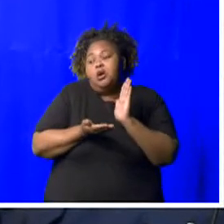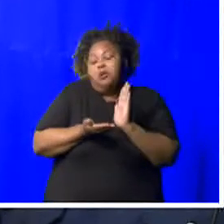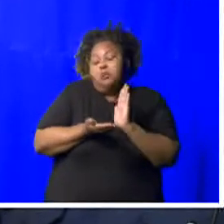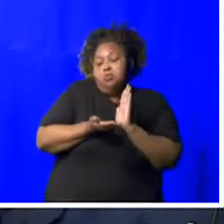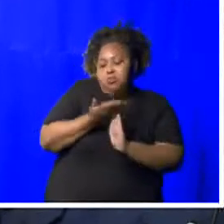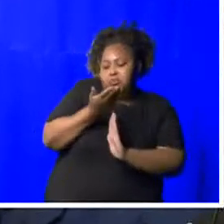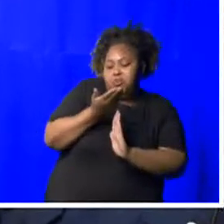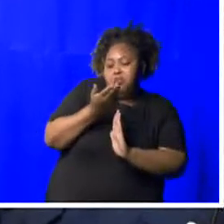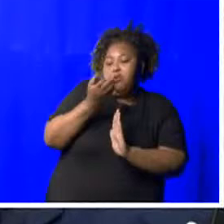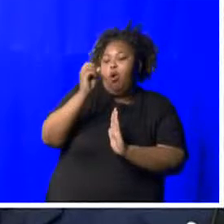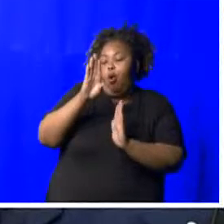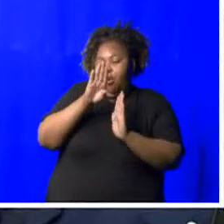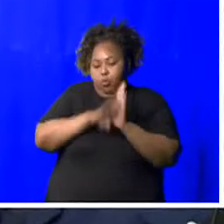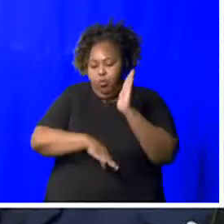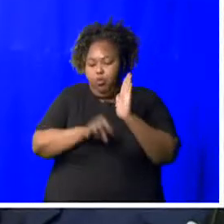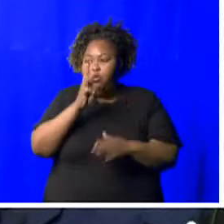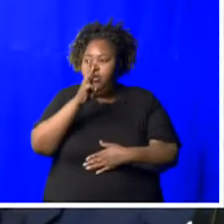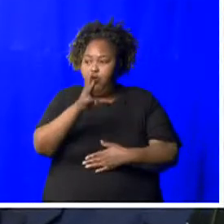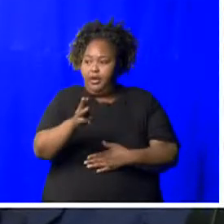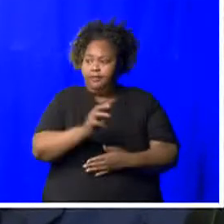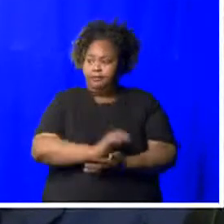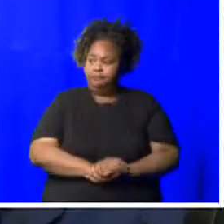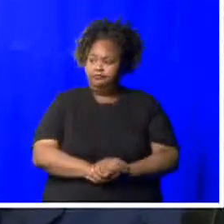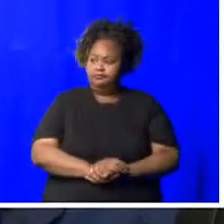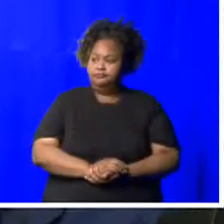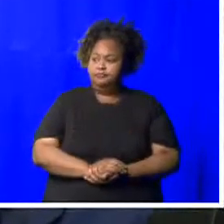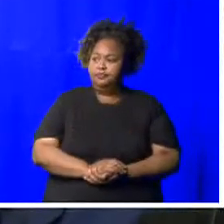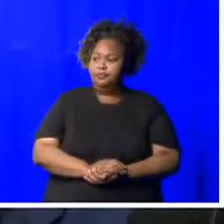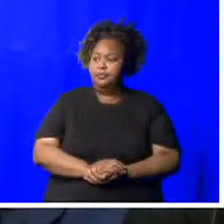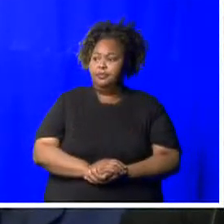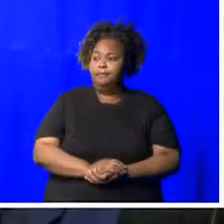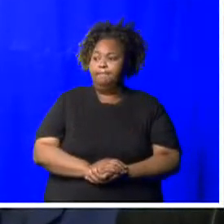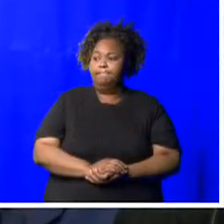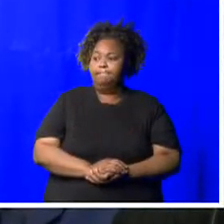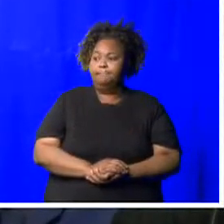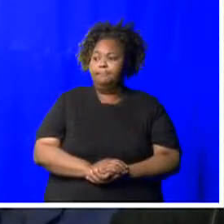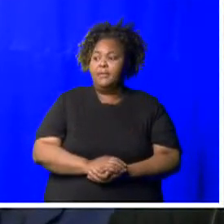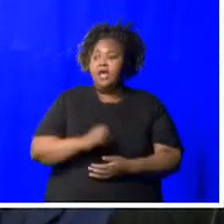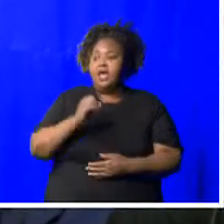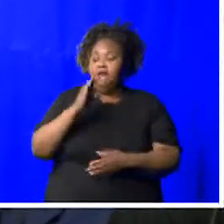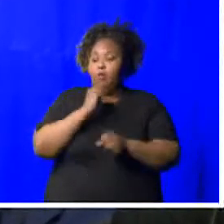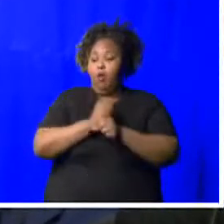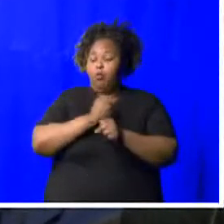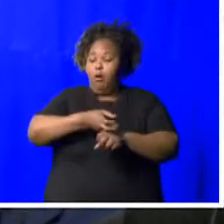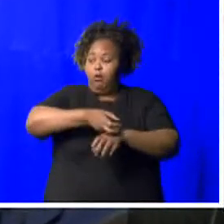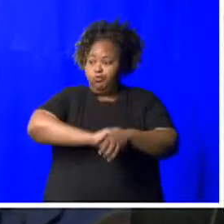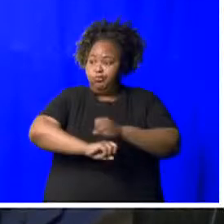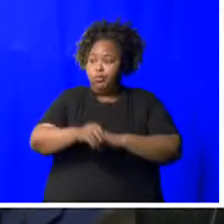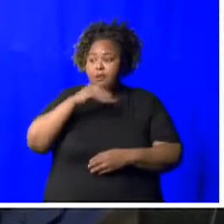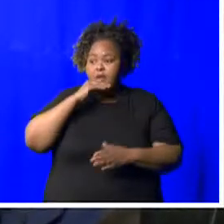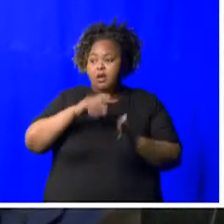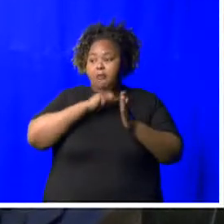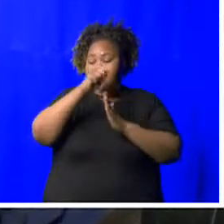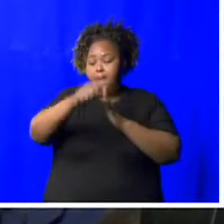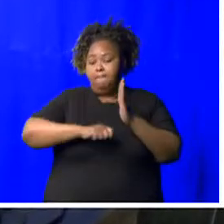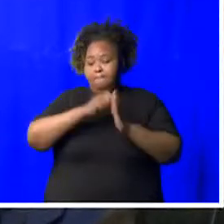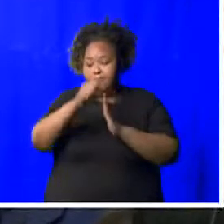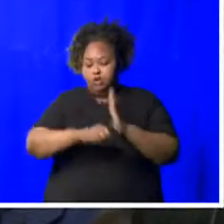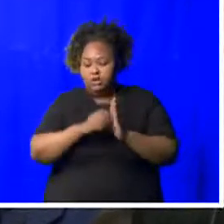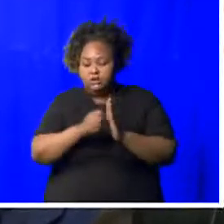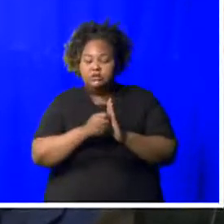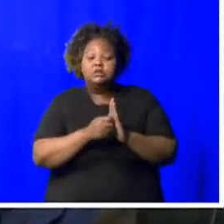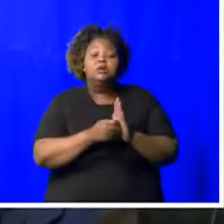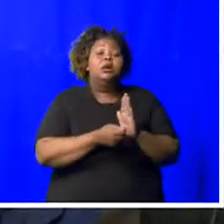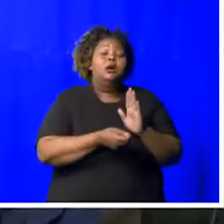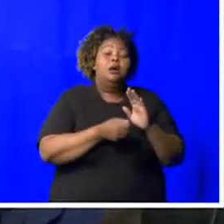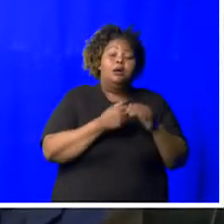a conservative 3% as a baseline and then add the possible growth percentages of these projects that we are doing